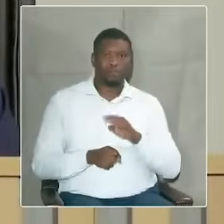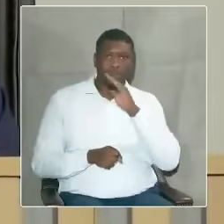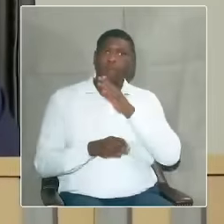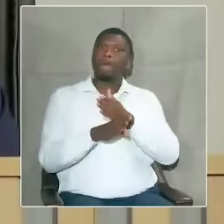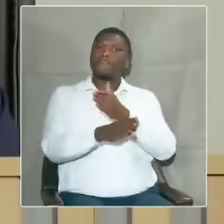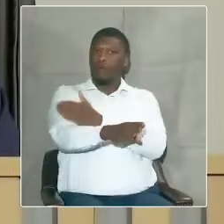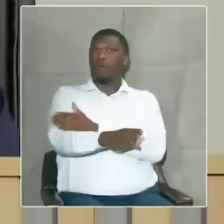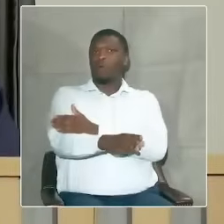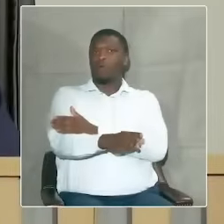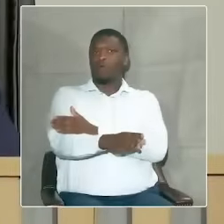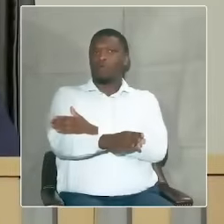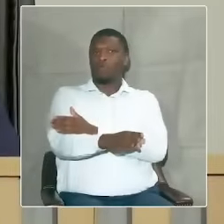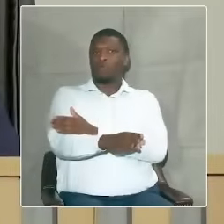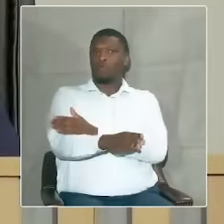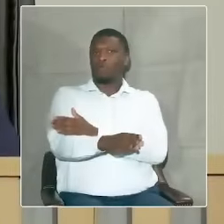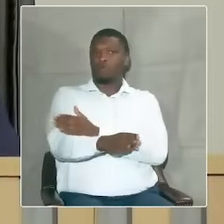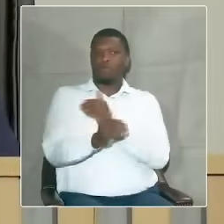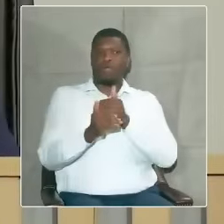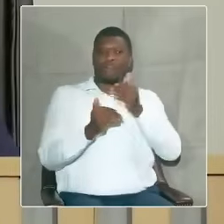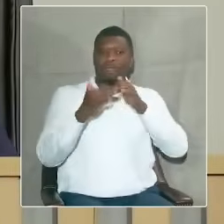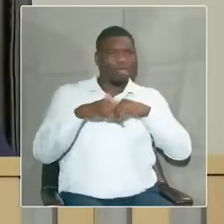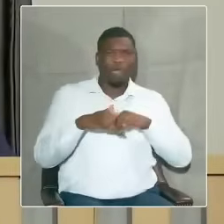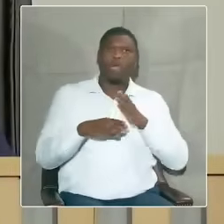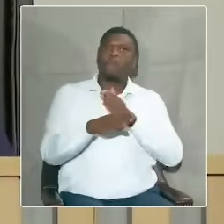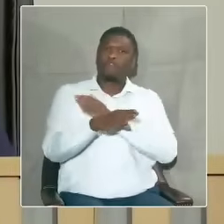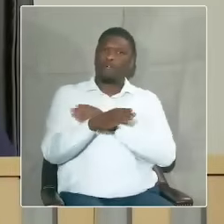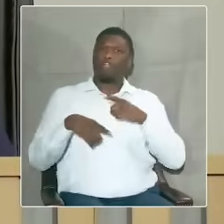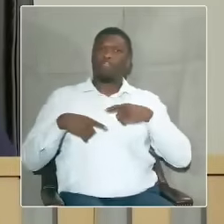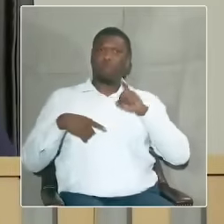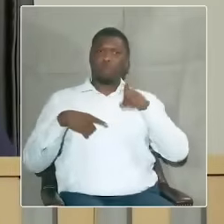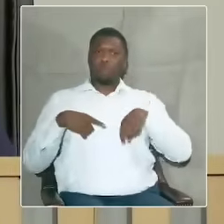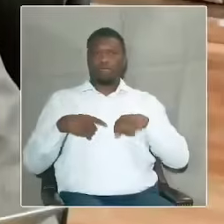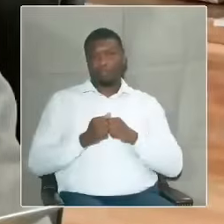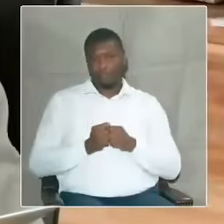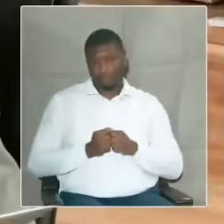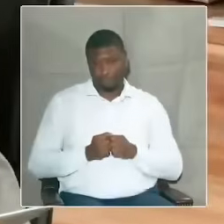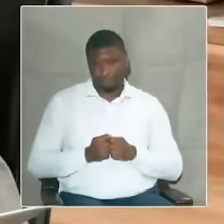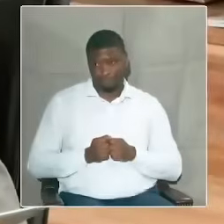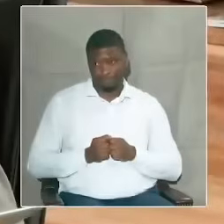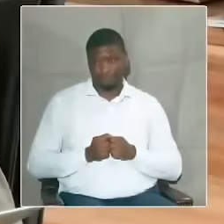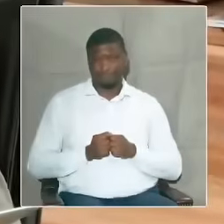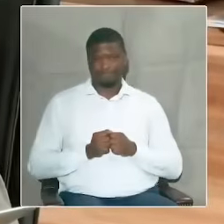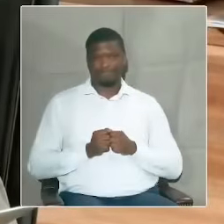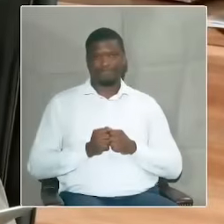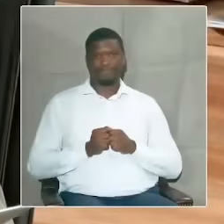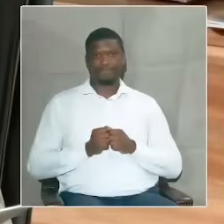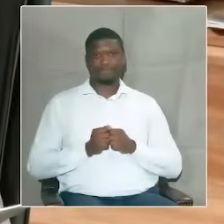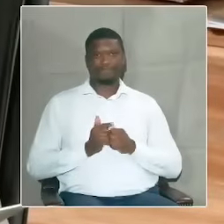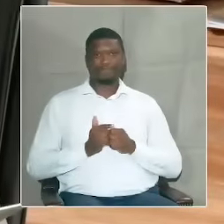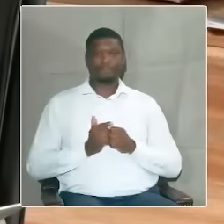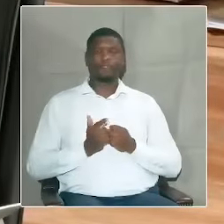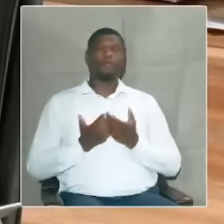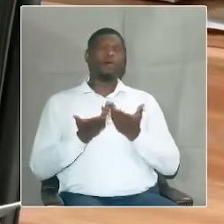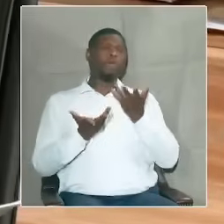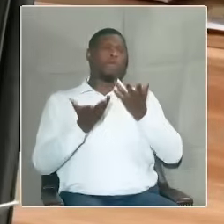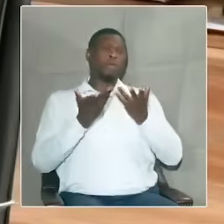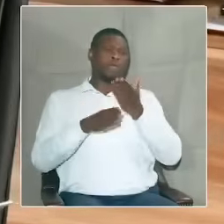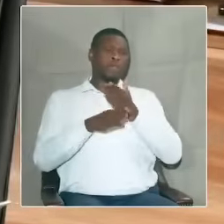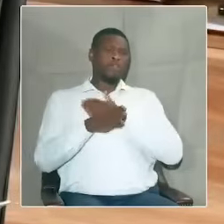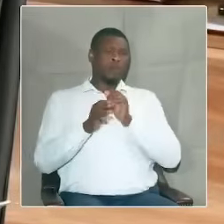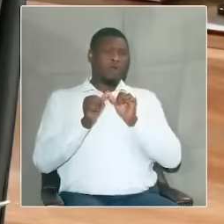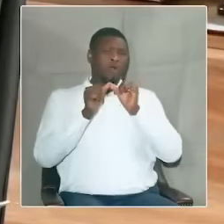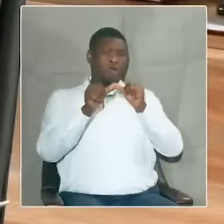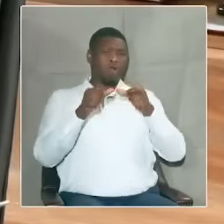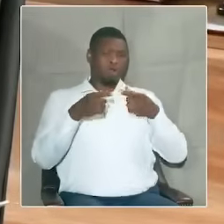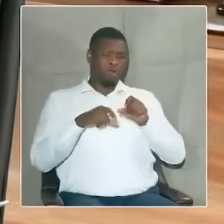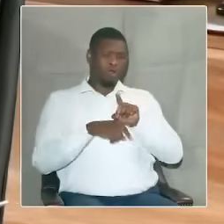before he come to the conclusion to disband. Yes. And perhaps just before we proceed on